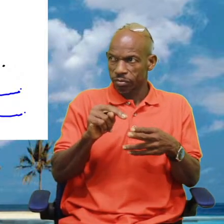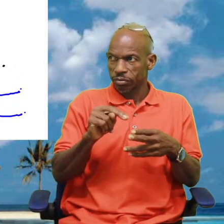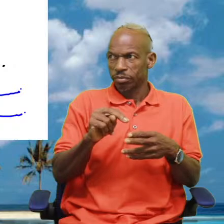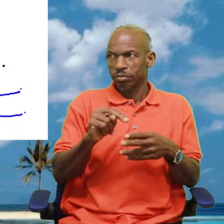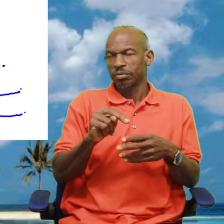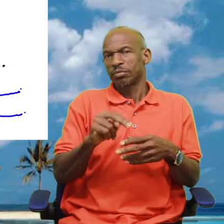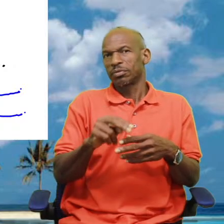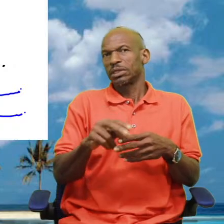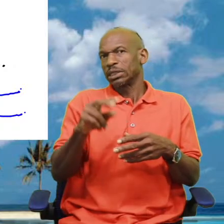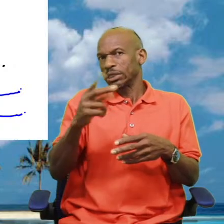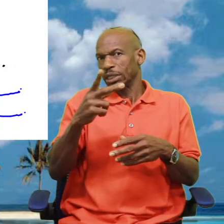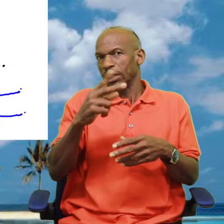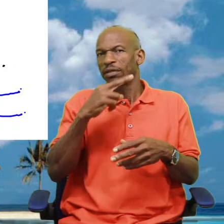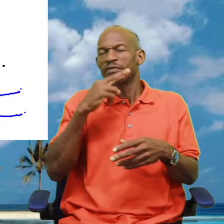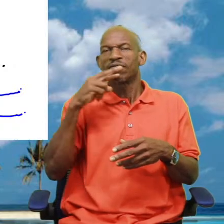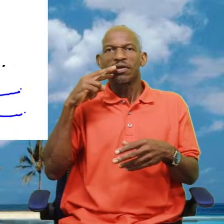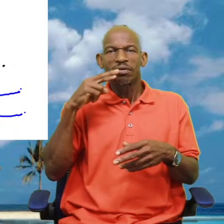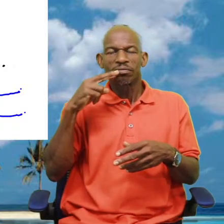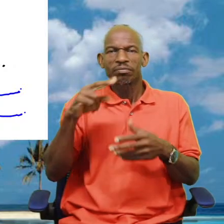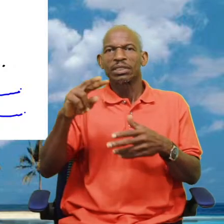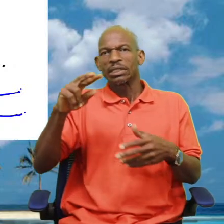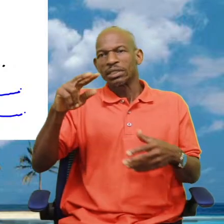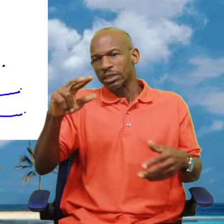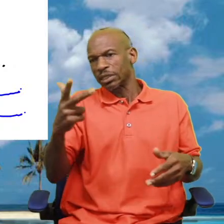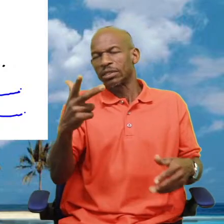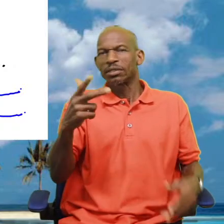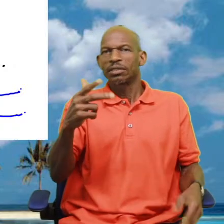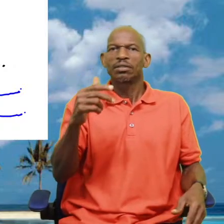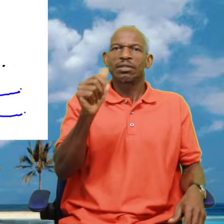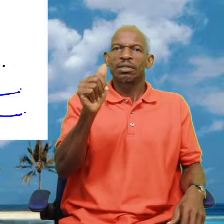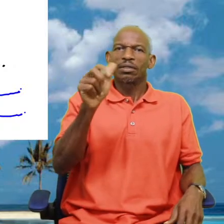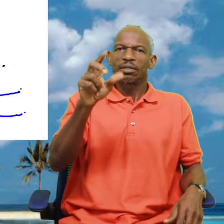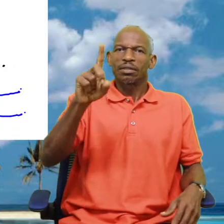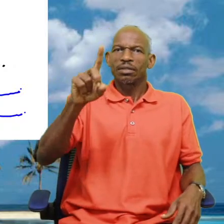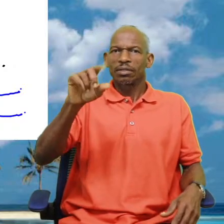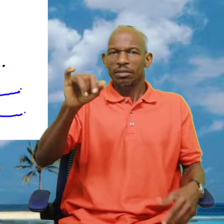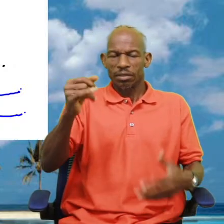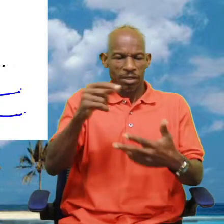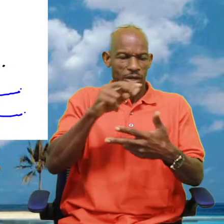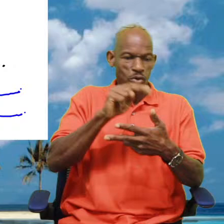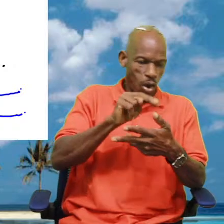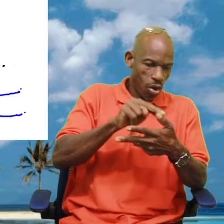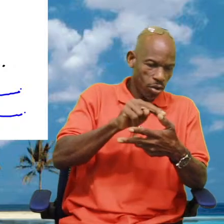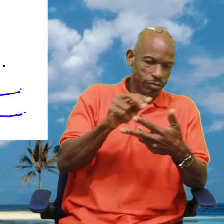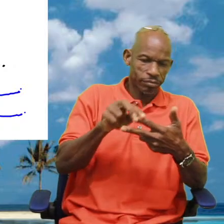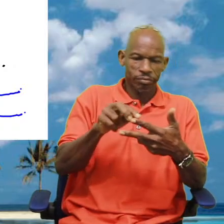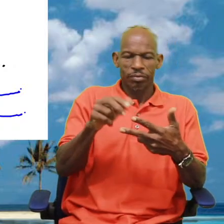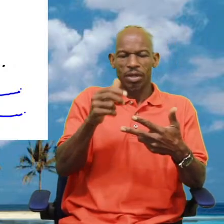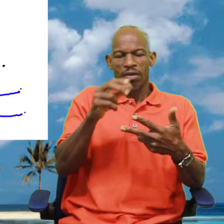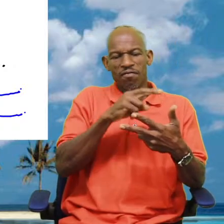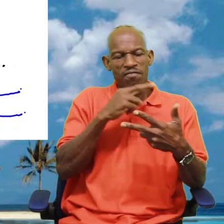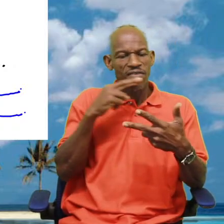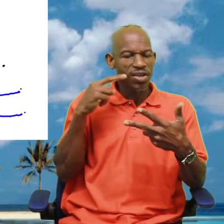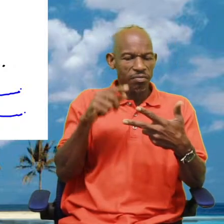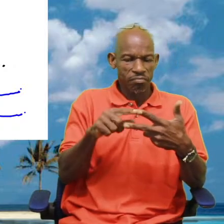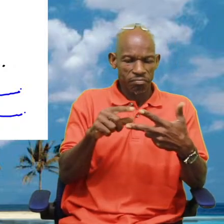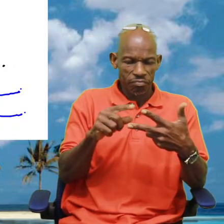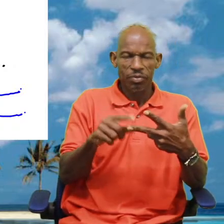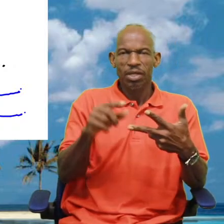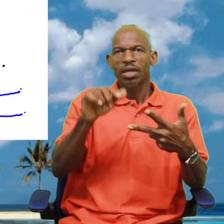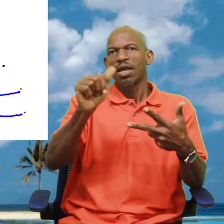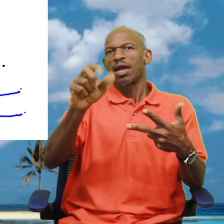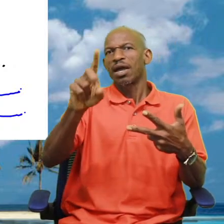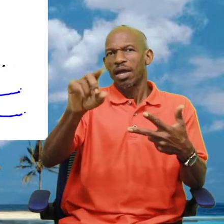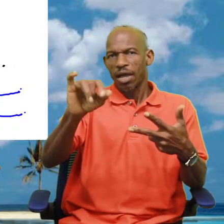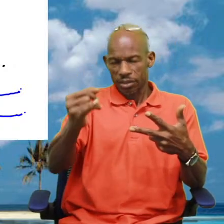then verb, then adjective. Noun, then verb, then